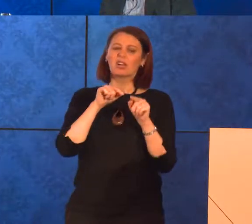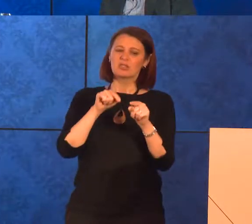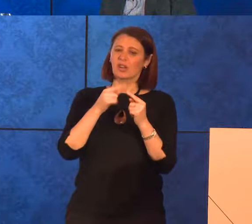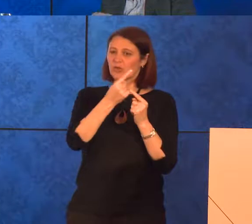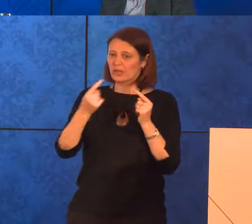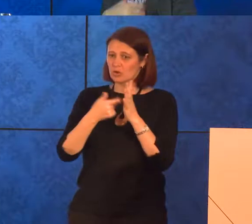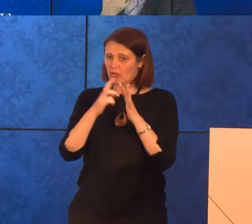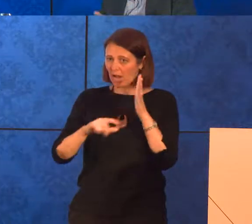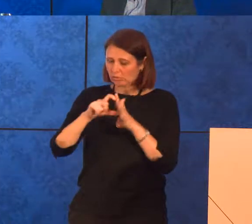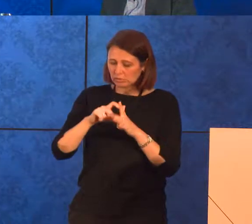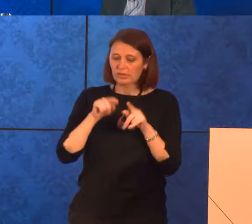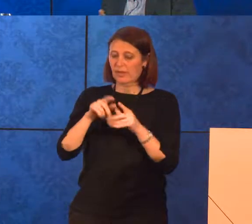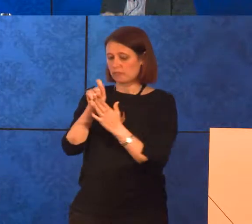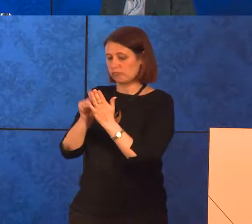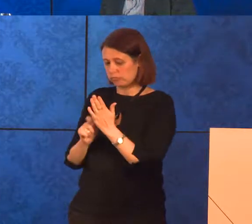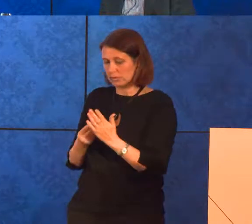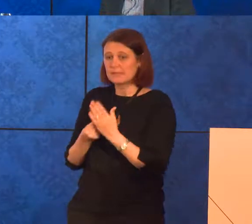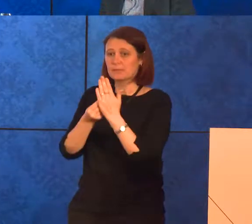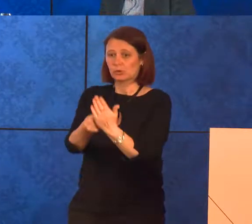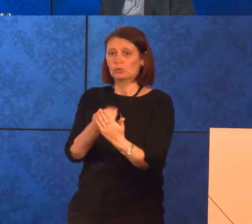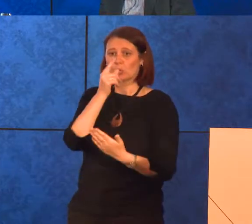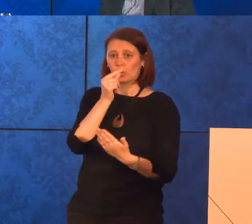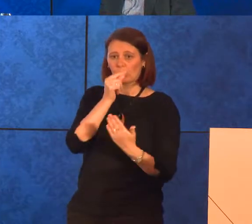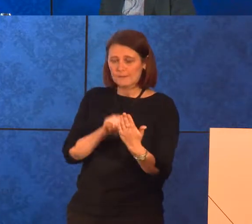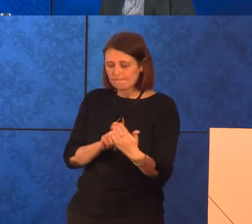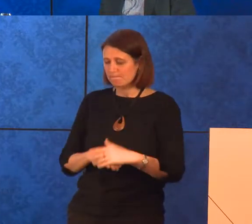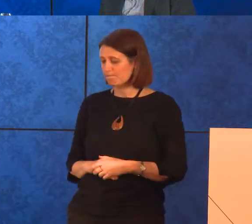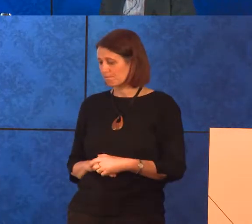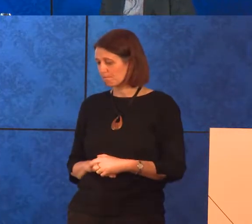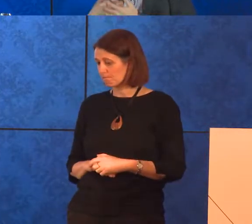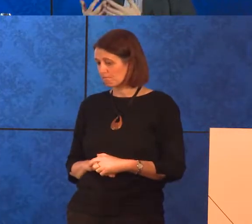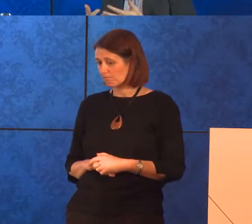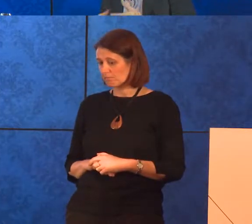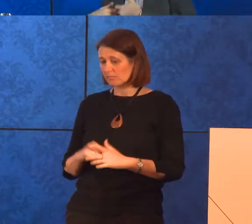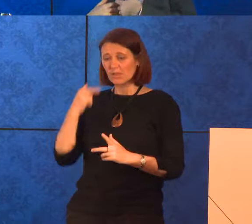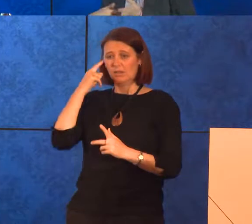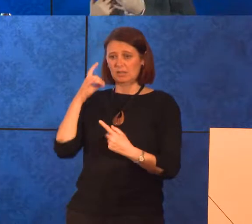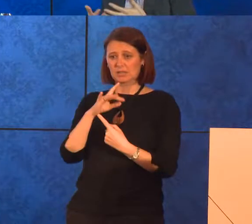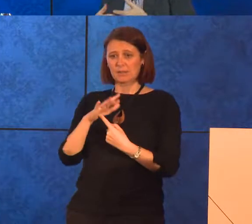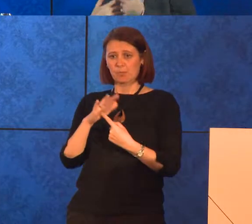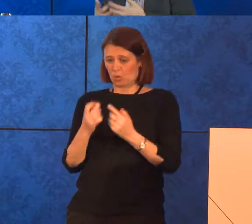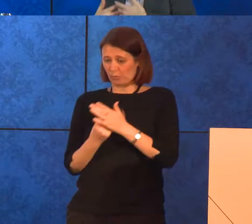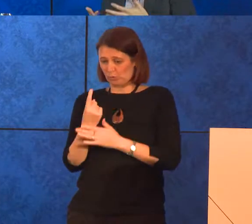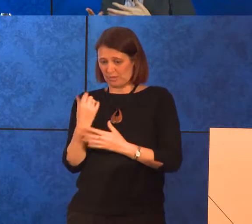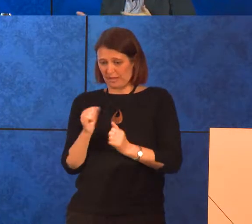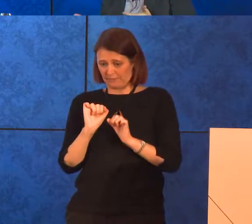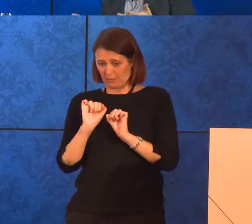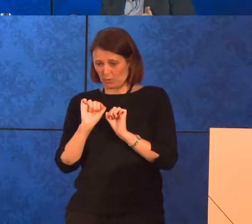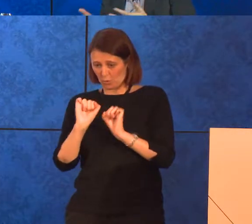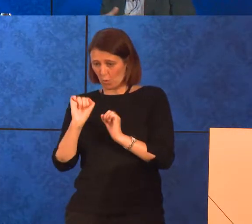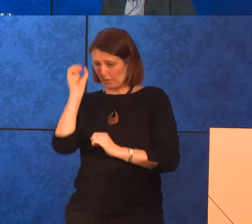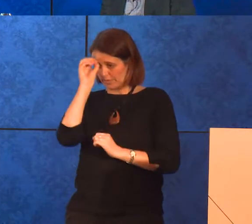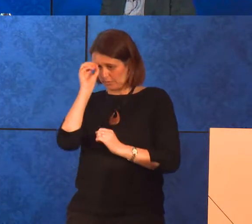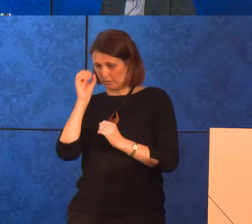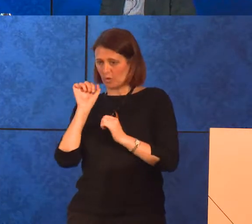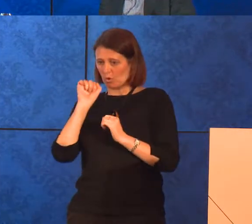people were invited to write written submissions. That is, I think, an important opportunity to have your view and your evidence